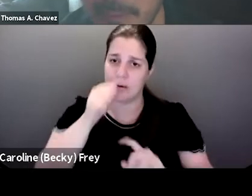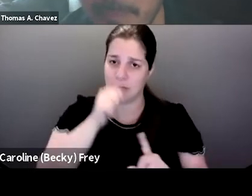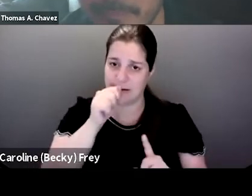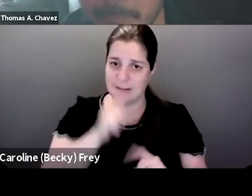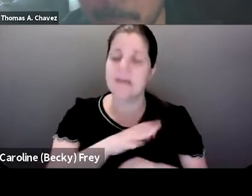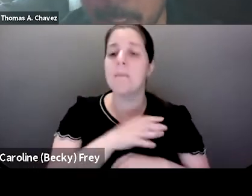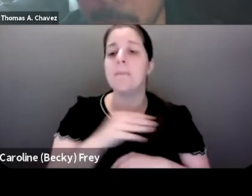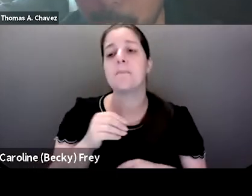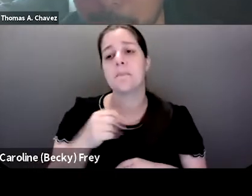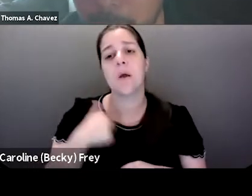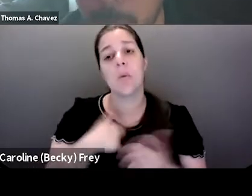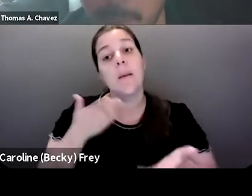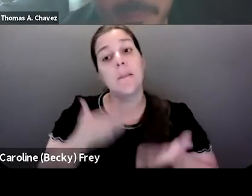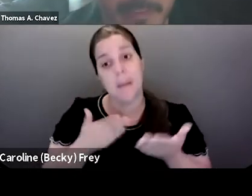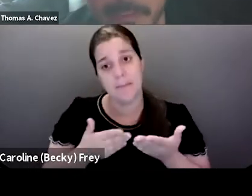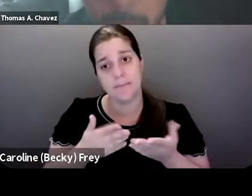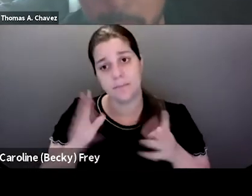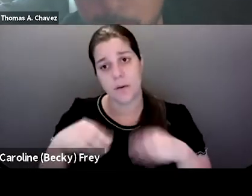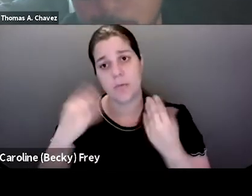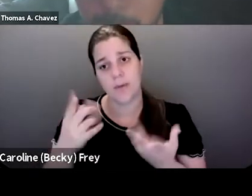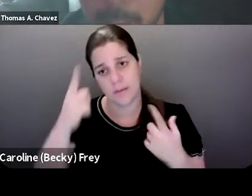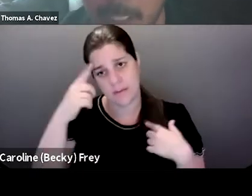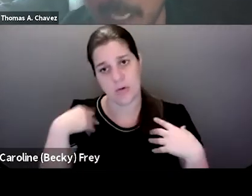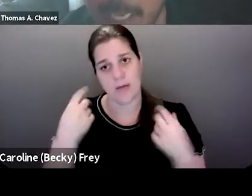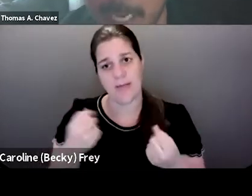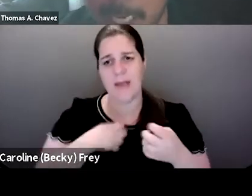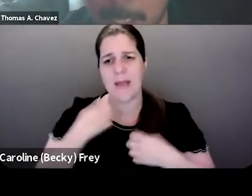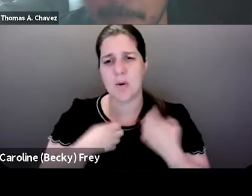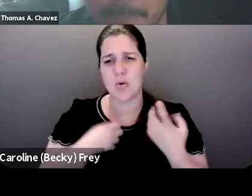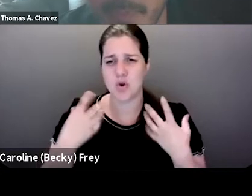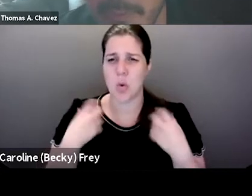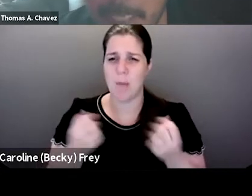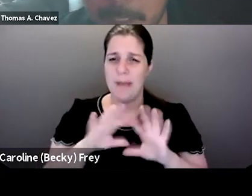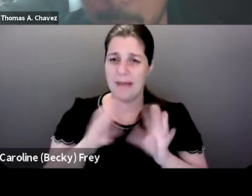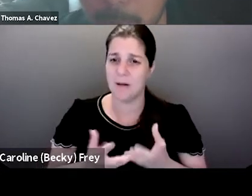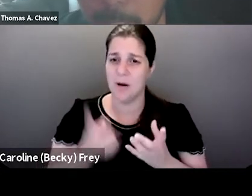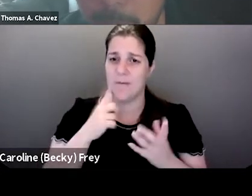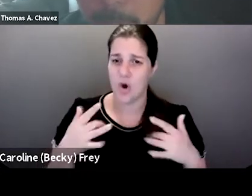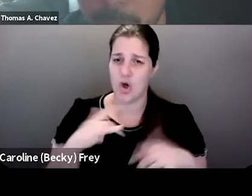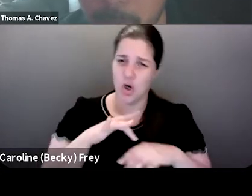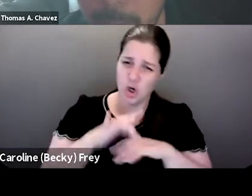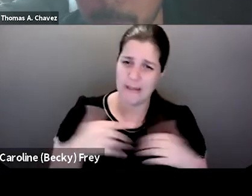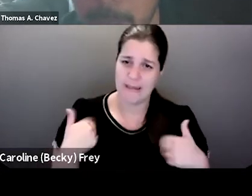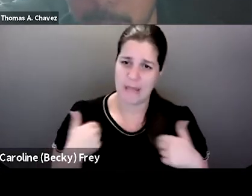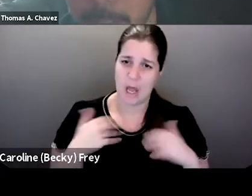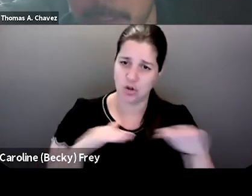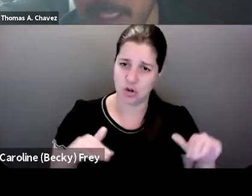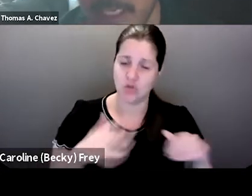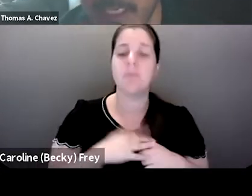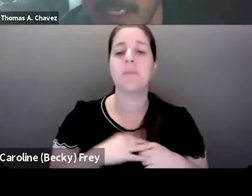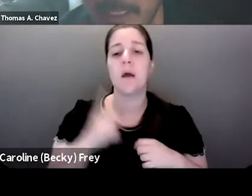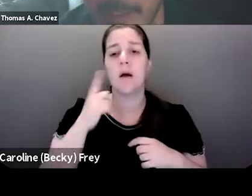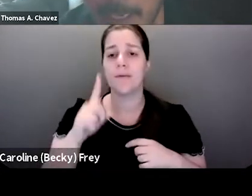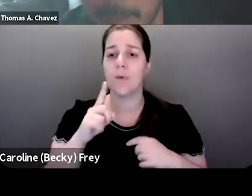promote mental health, emotional well-being since early childhood, promoting anti-bullying and training and